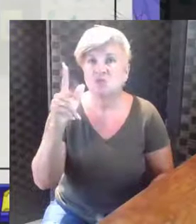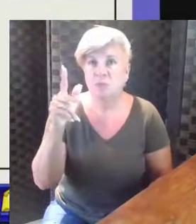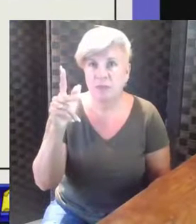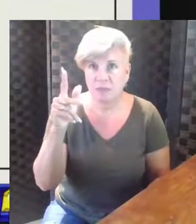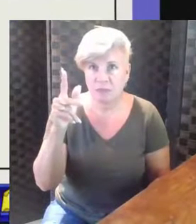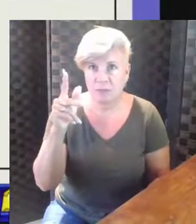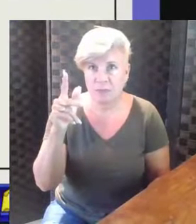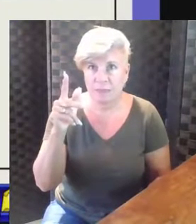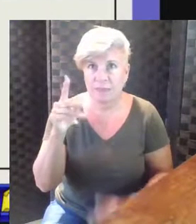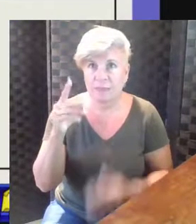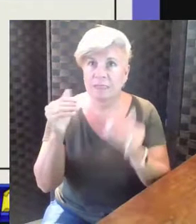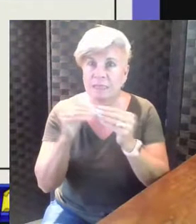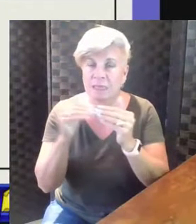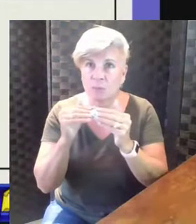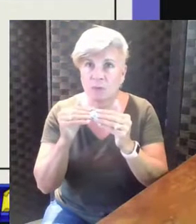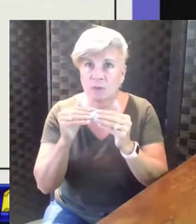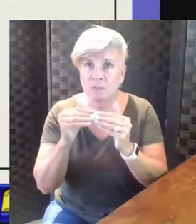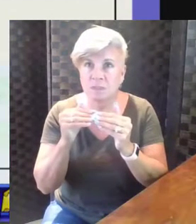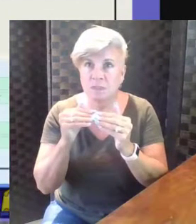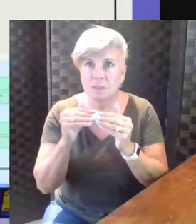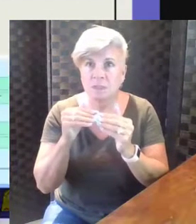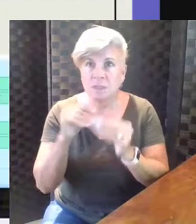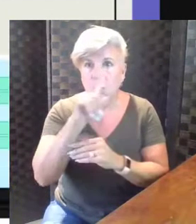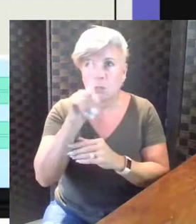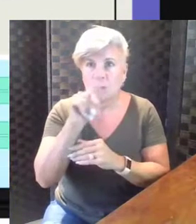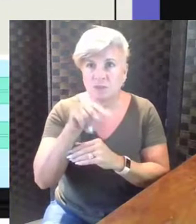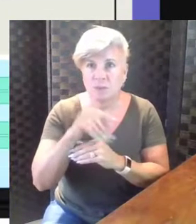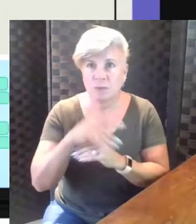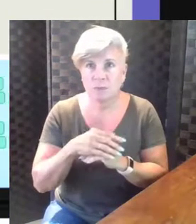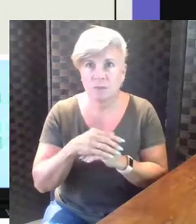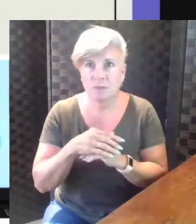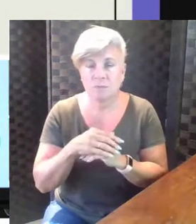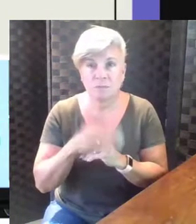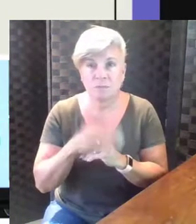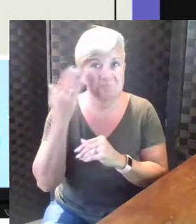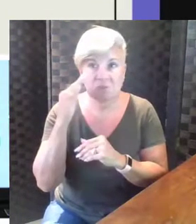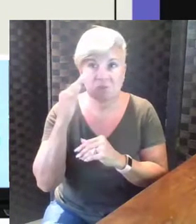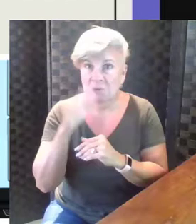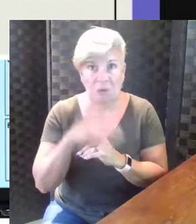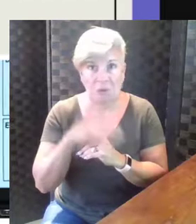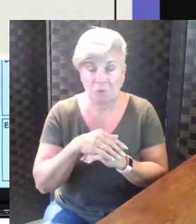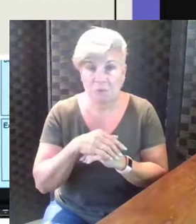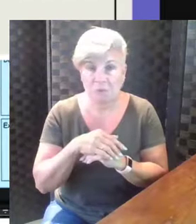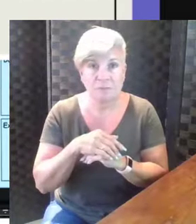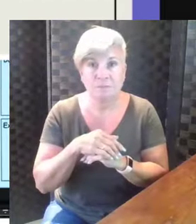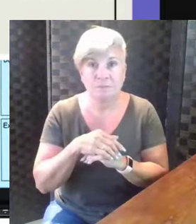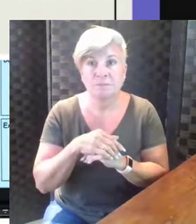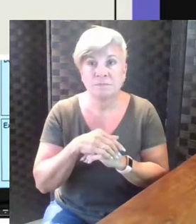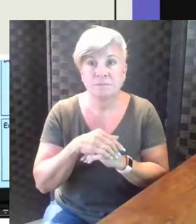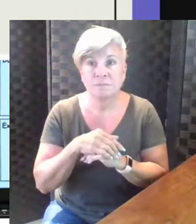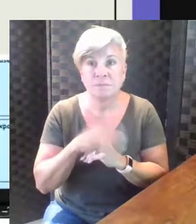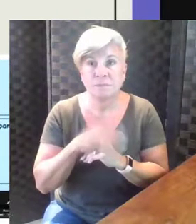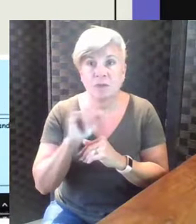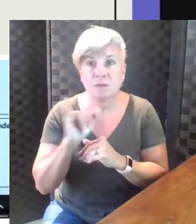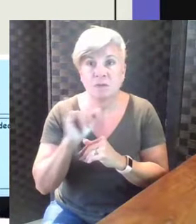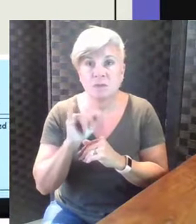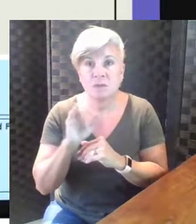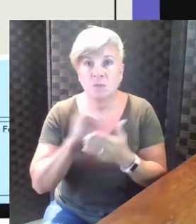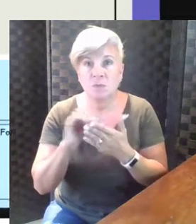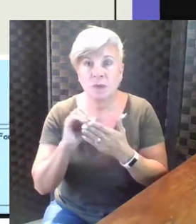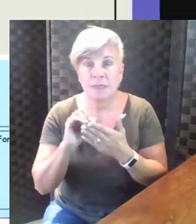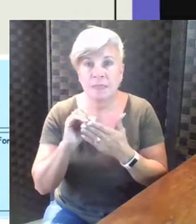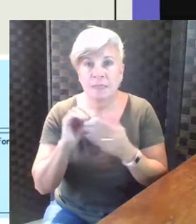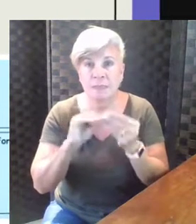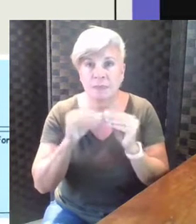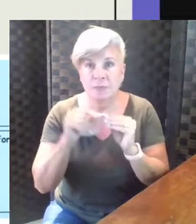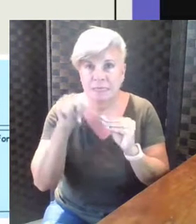plus 23 equals, and I'm going to put a question mark there because we don't know our whole yet. I'm also going to write that